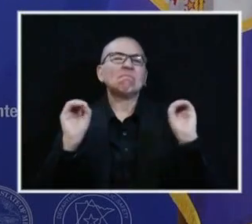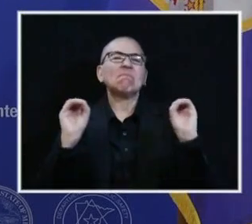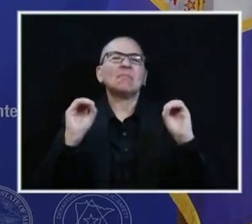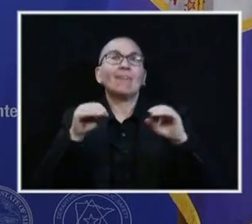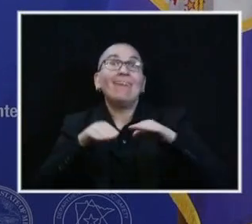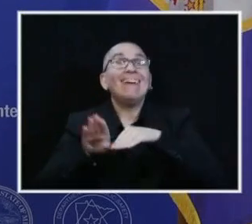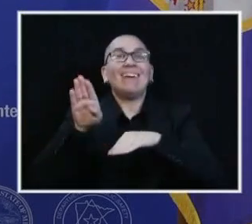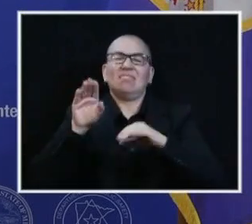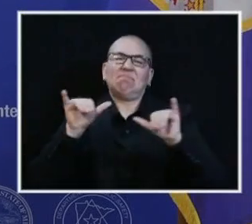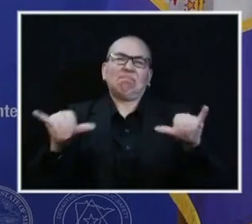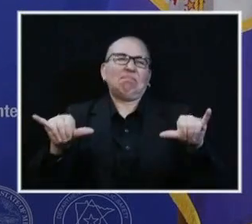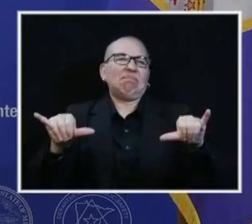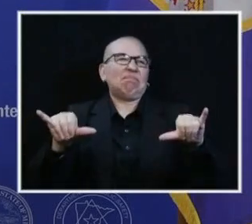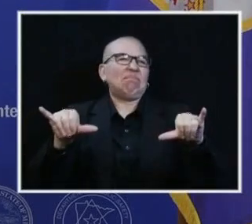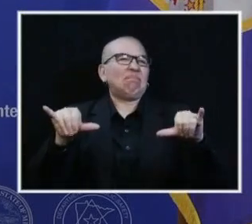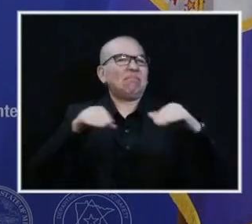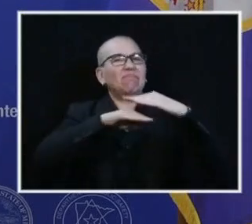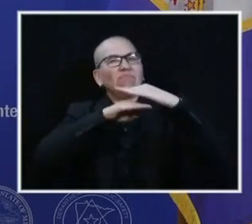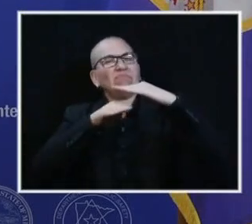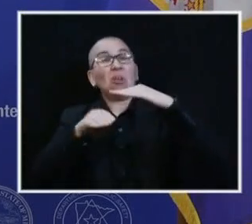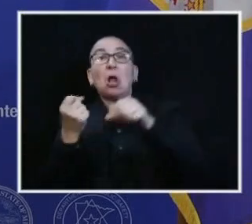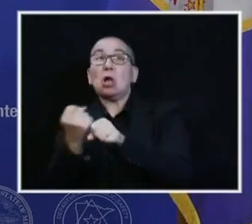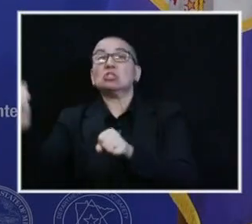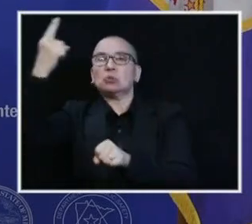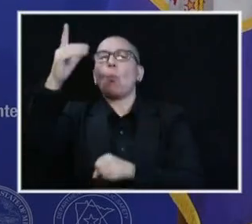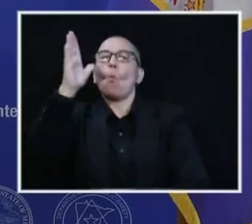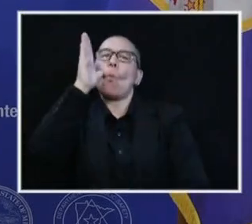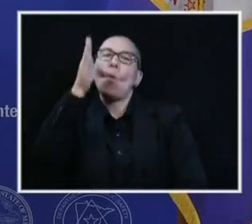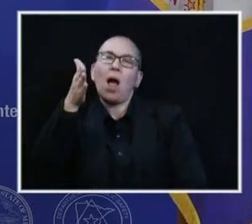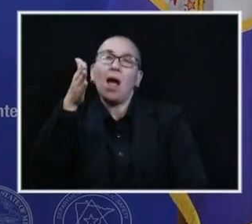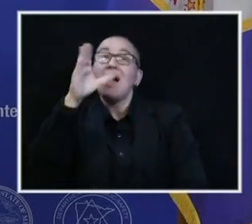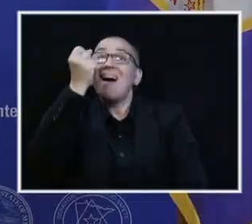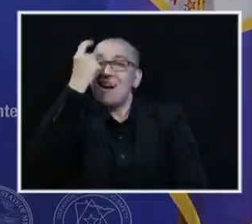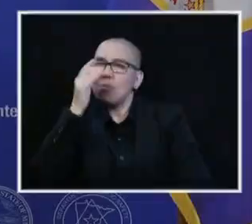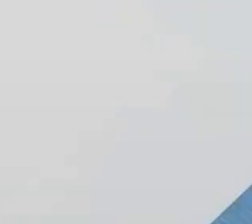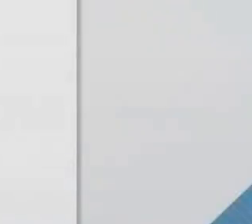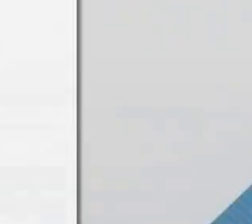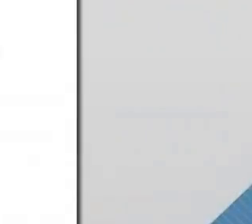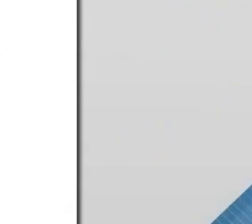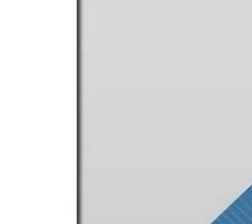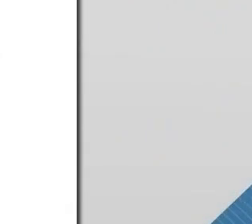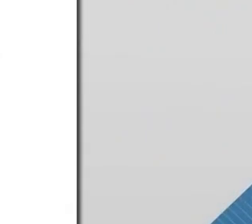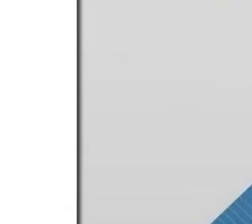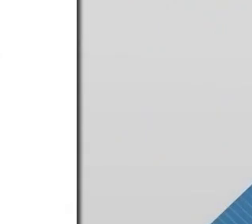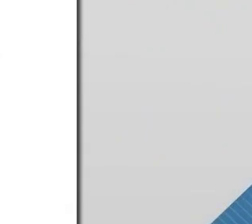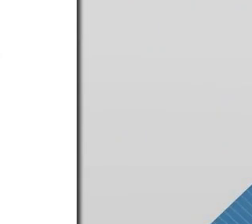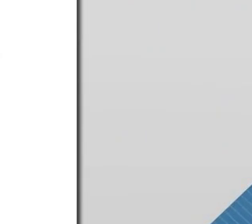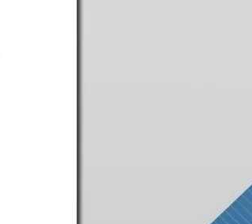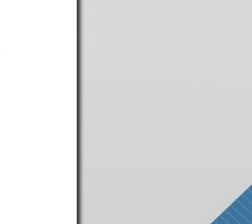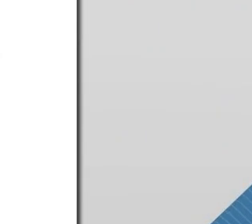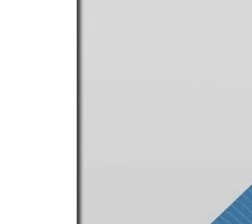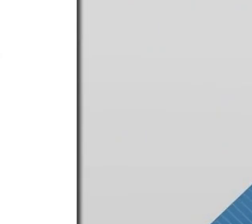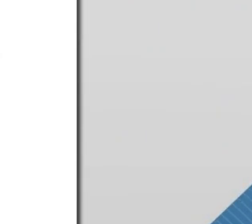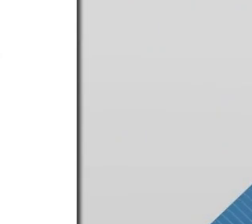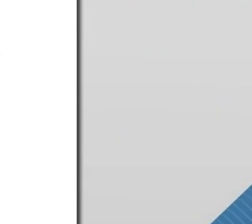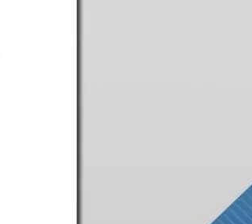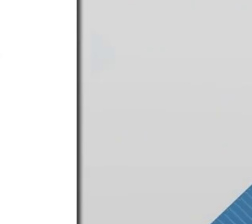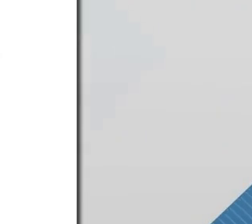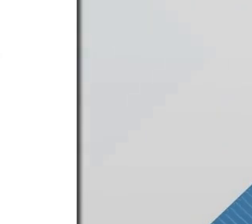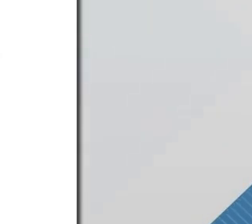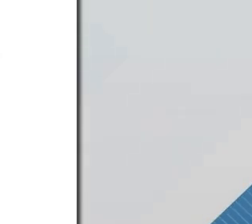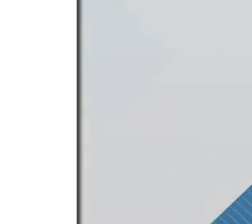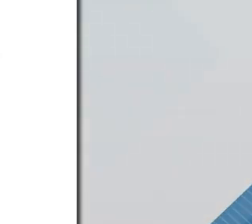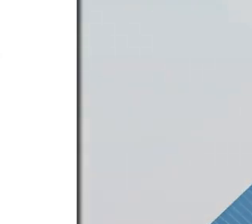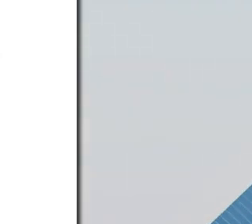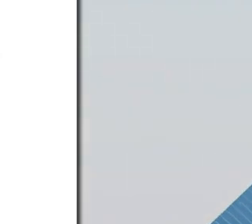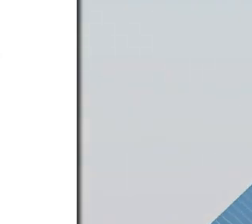this year, followed by growth next year, but never reaching the path that we had been on. The culprit? The slumping economy, with the gross